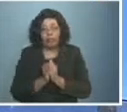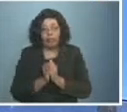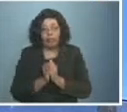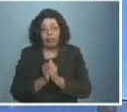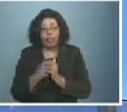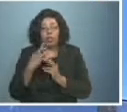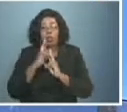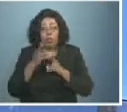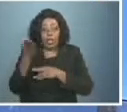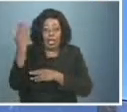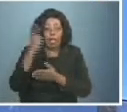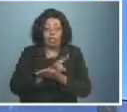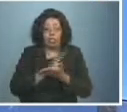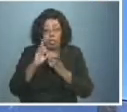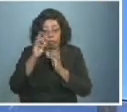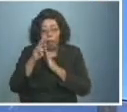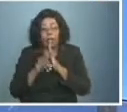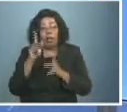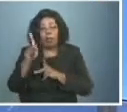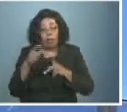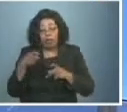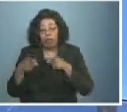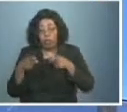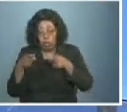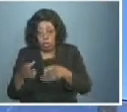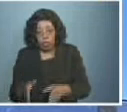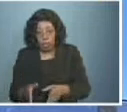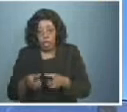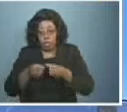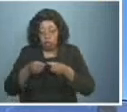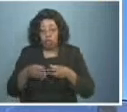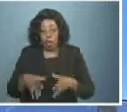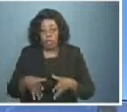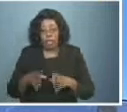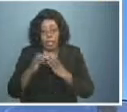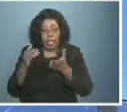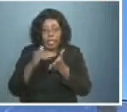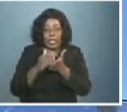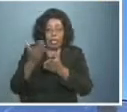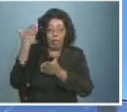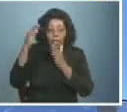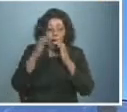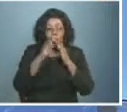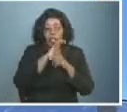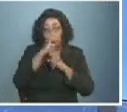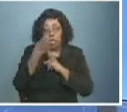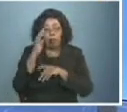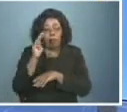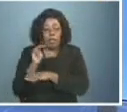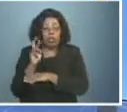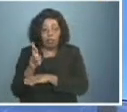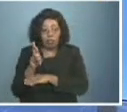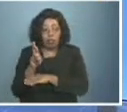Well, as we reported last week, the Department of Public Prosecutions has dropped its extortion case against former Housing and Environment Minister